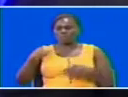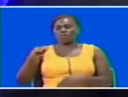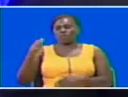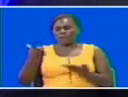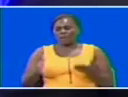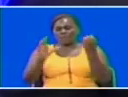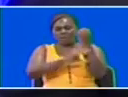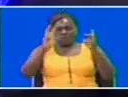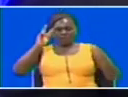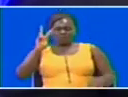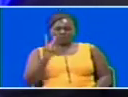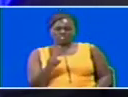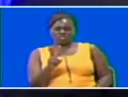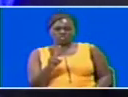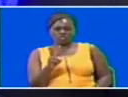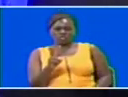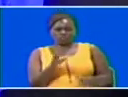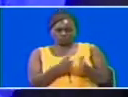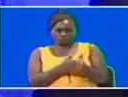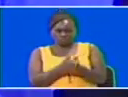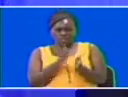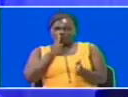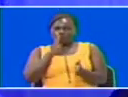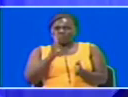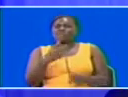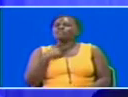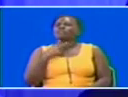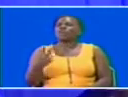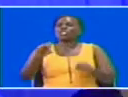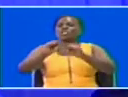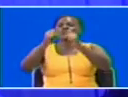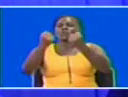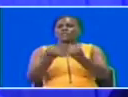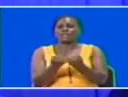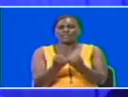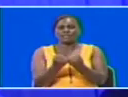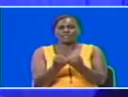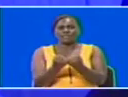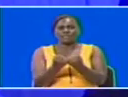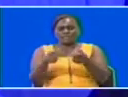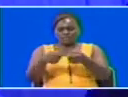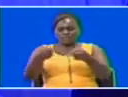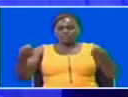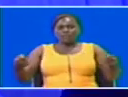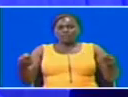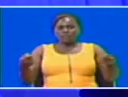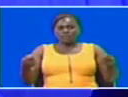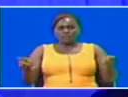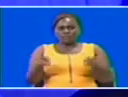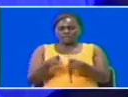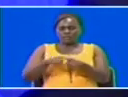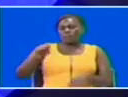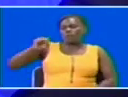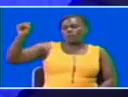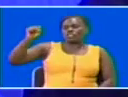Our vision is, and has always been, to be the voice of society. Newspaper as political